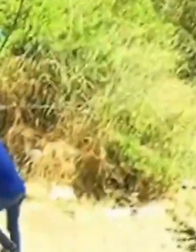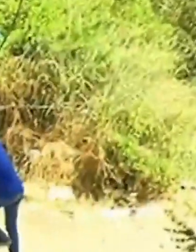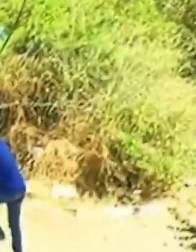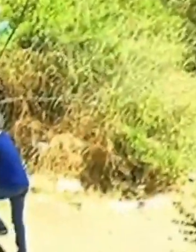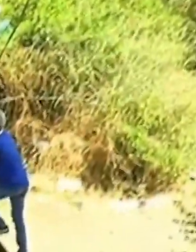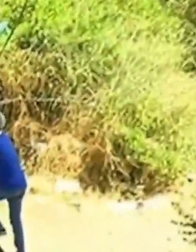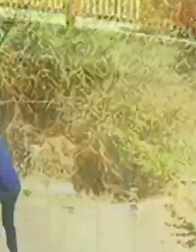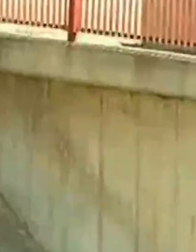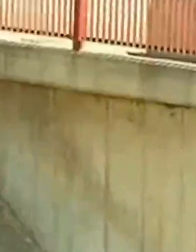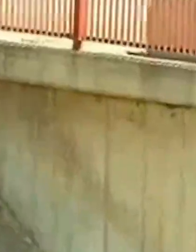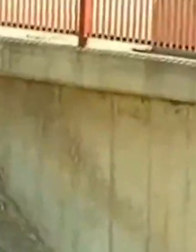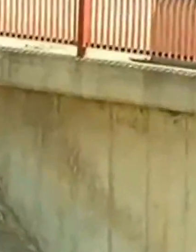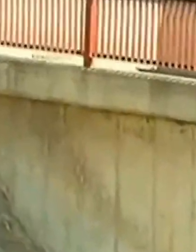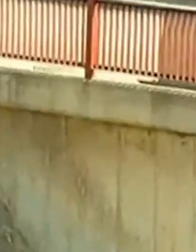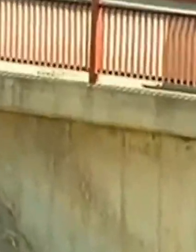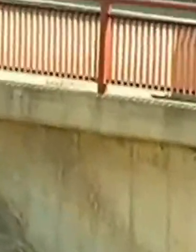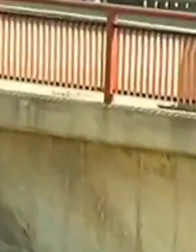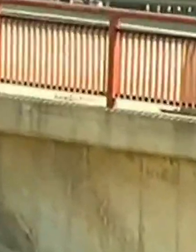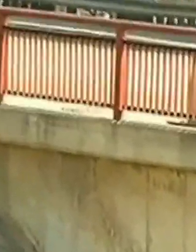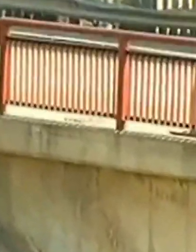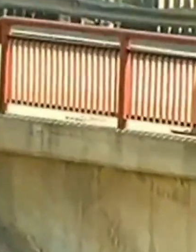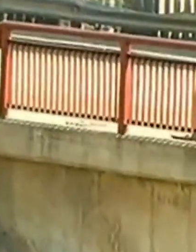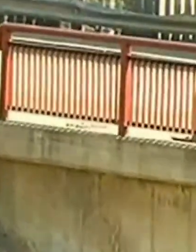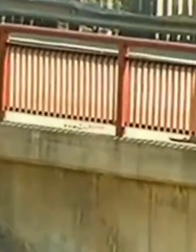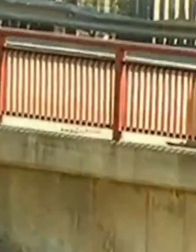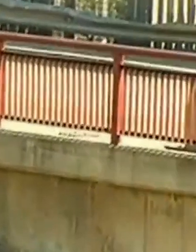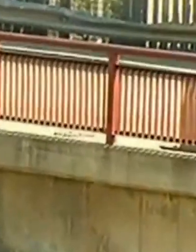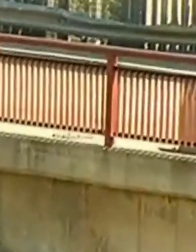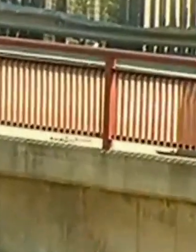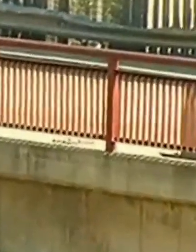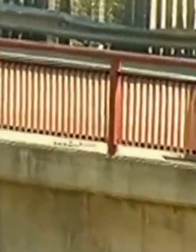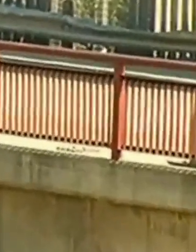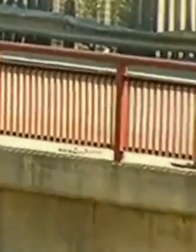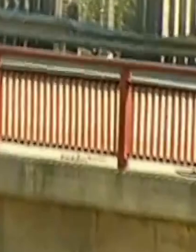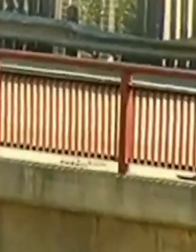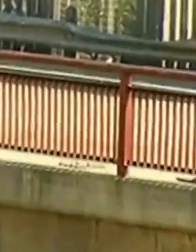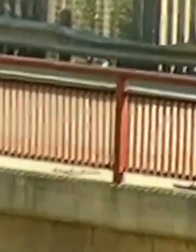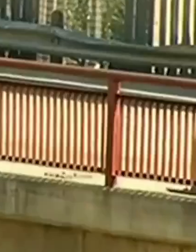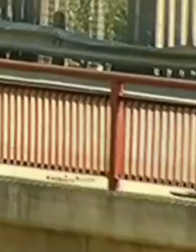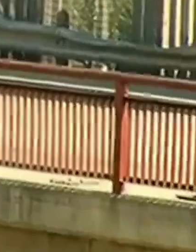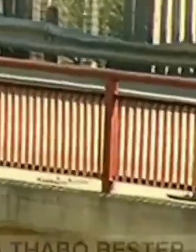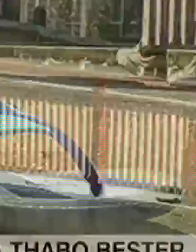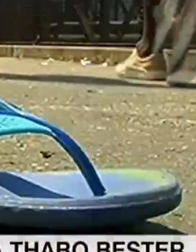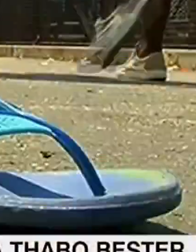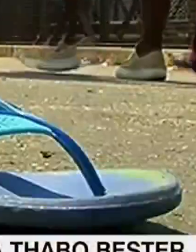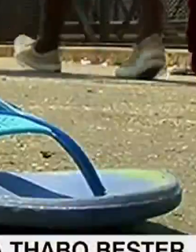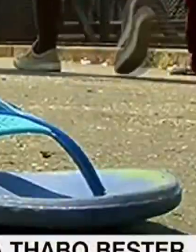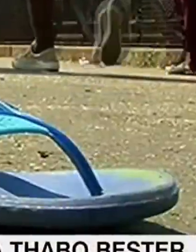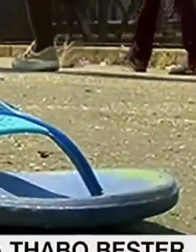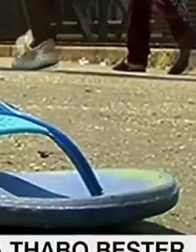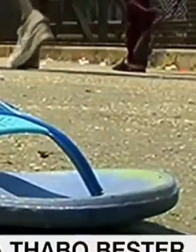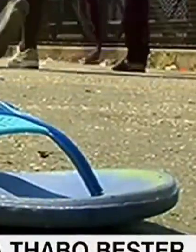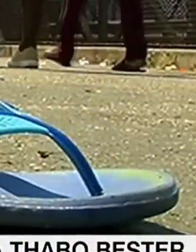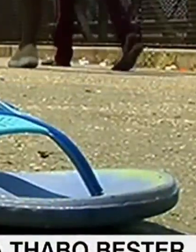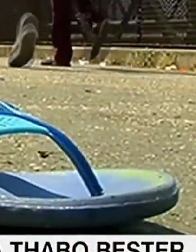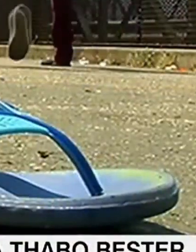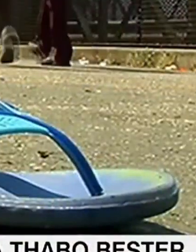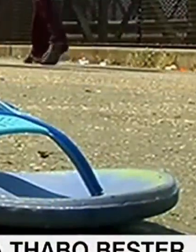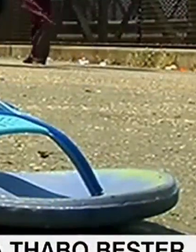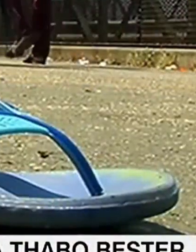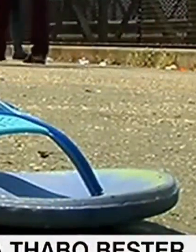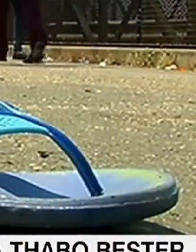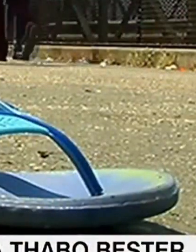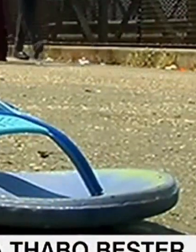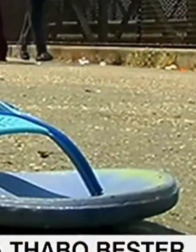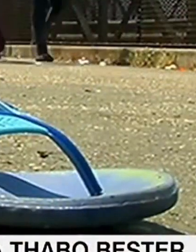madi mabapi le ge ba Bester a ka ba shumisitše mollwane wo go tšwa ka nageng. Mokomišinara wa taolo ya mellwane ngaka Mike Basiapato